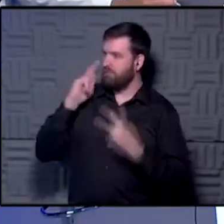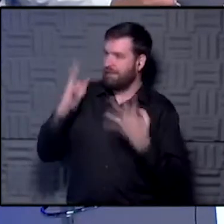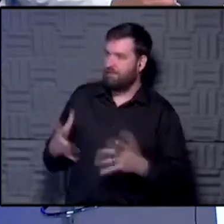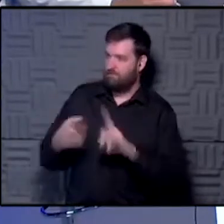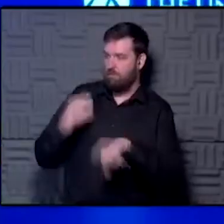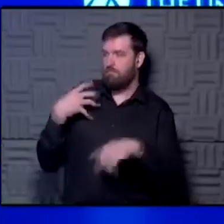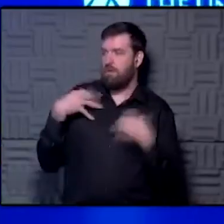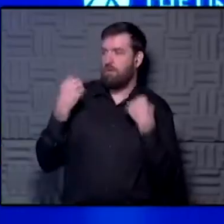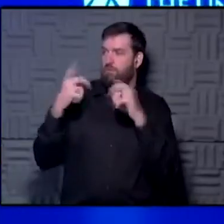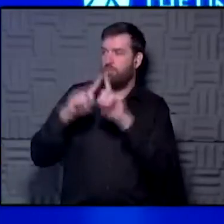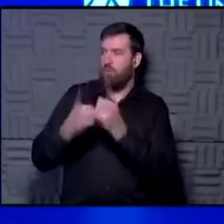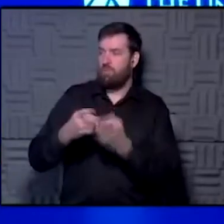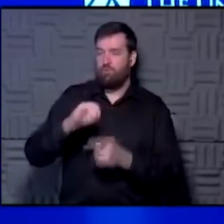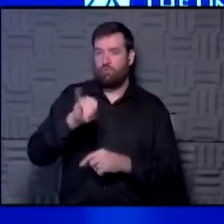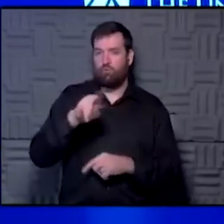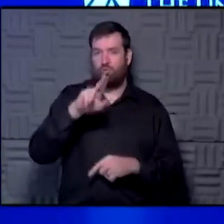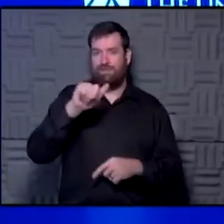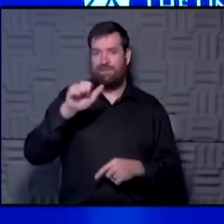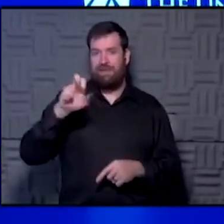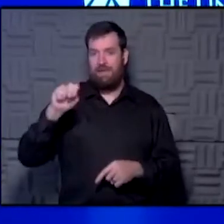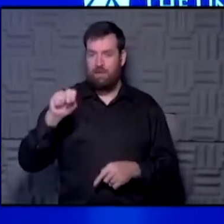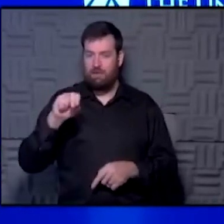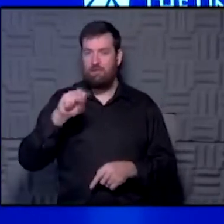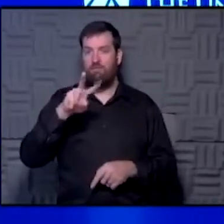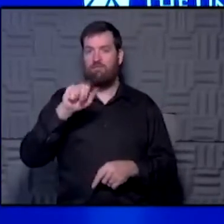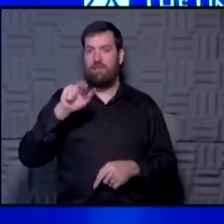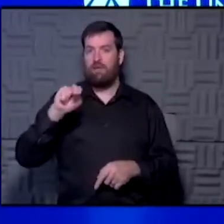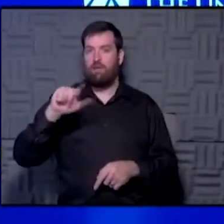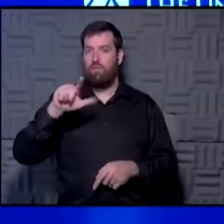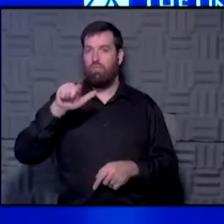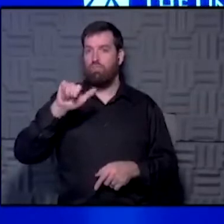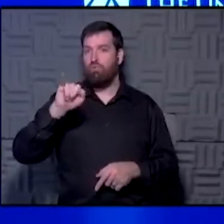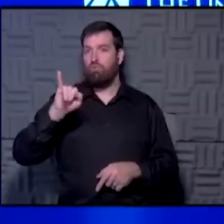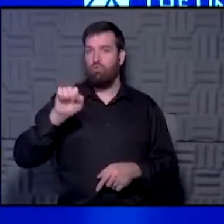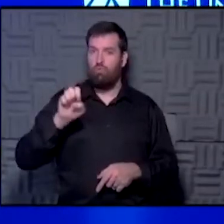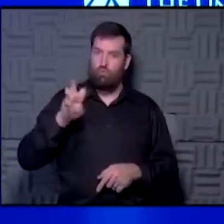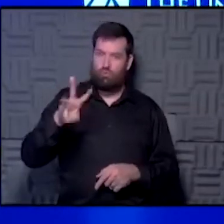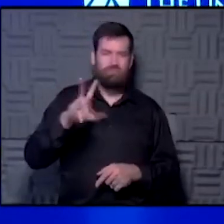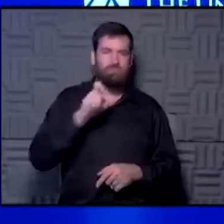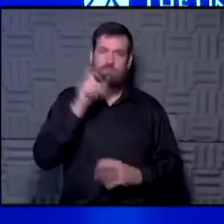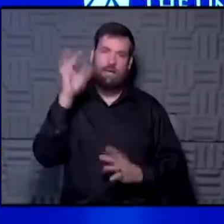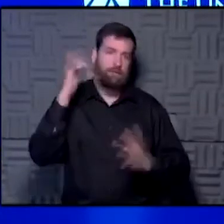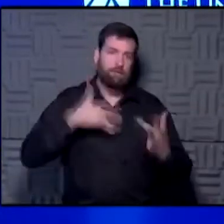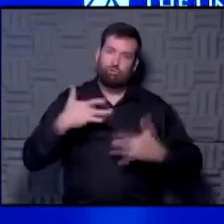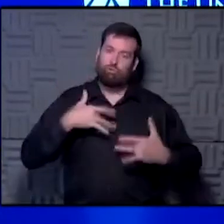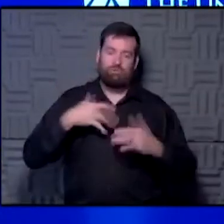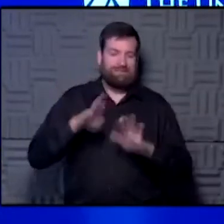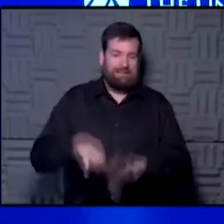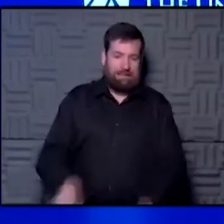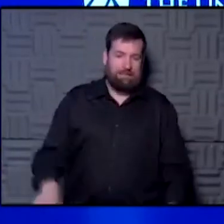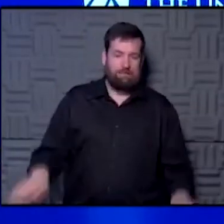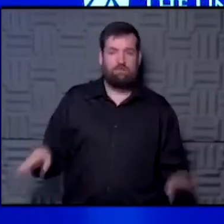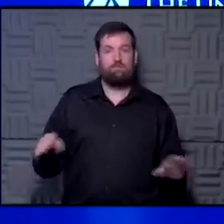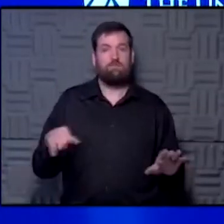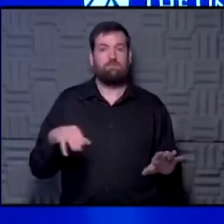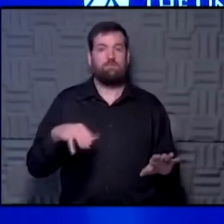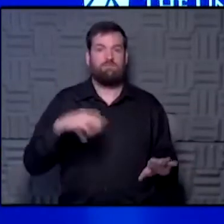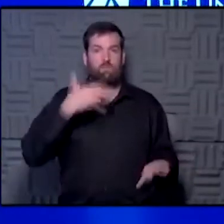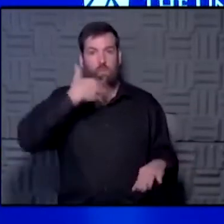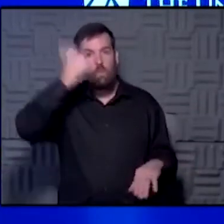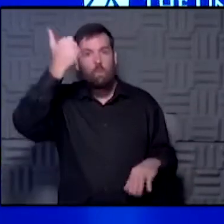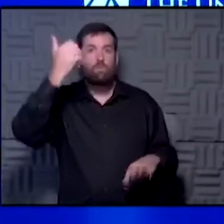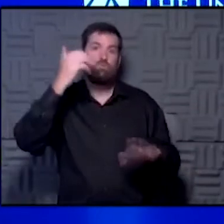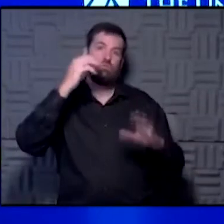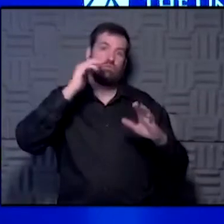health department, Julianne Van Loo, said, you know, she goes, I'm not so worried about the little kids. She goes, it's the older kids and